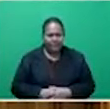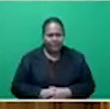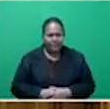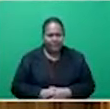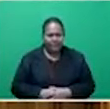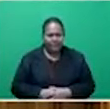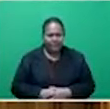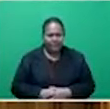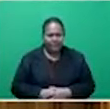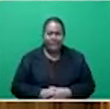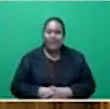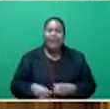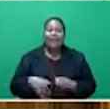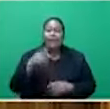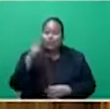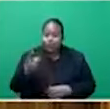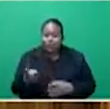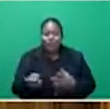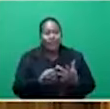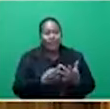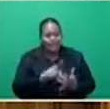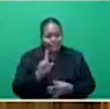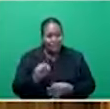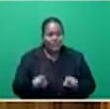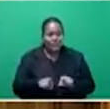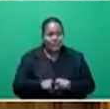that. By you and by others.